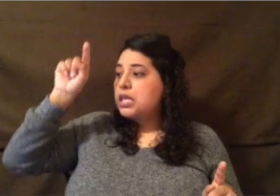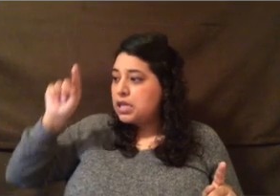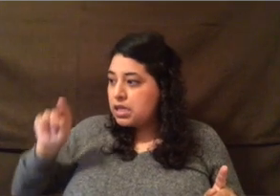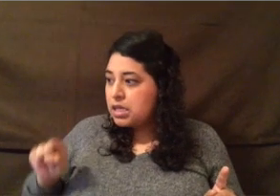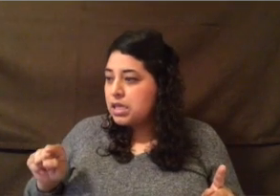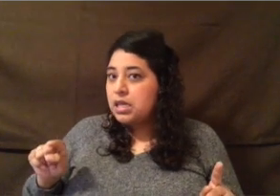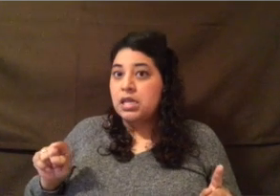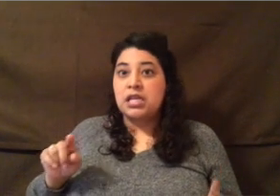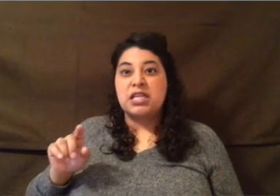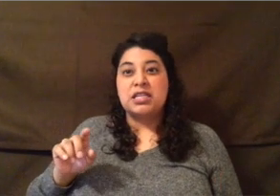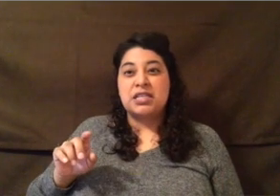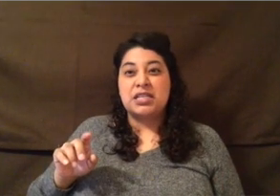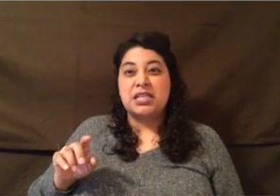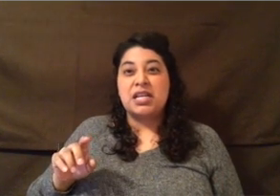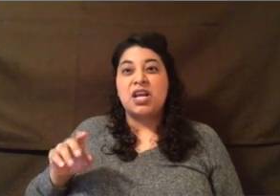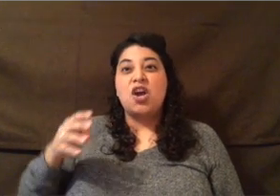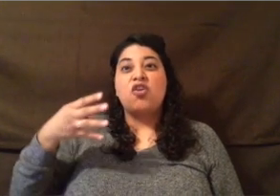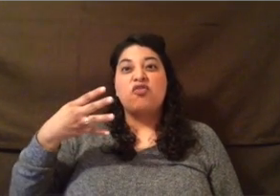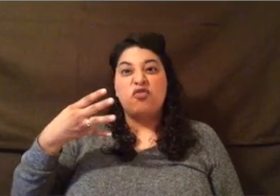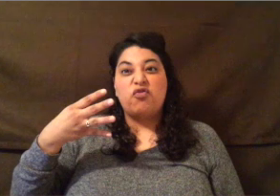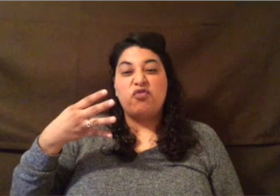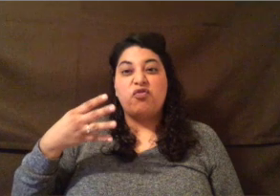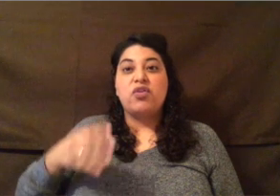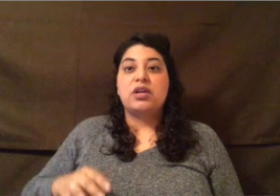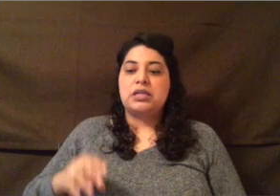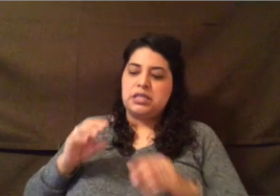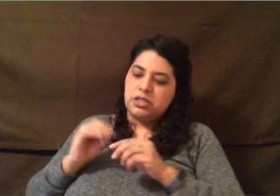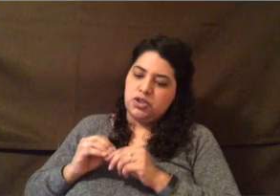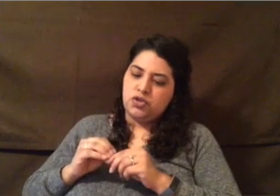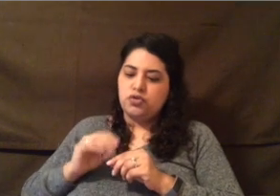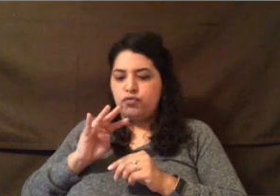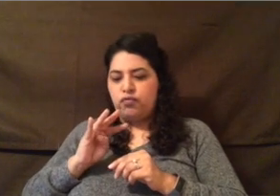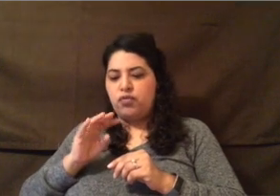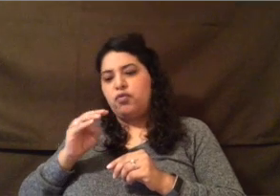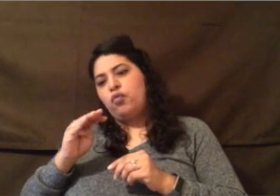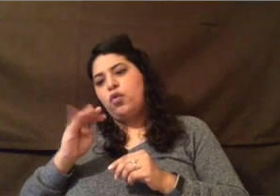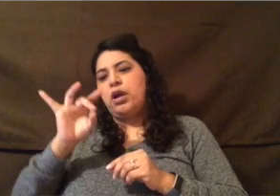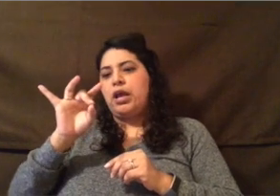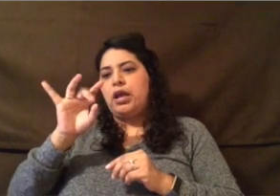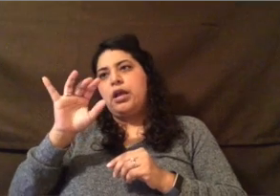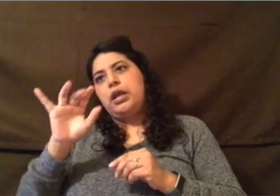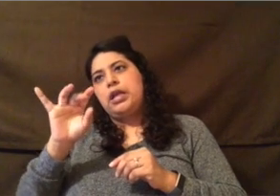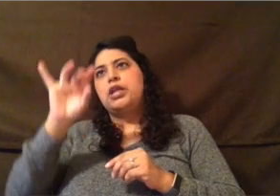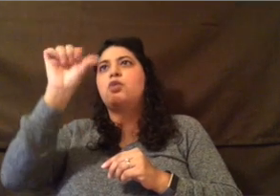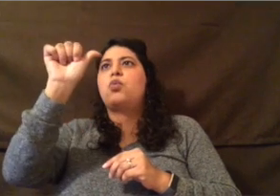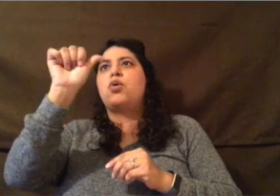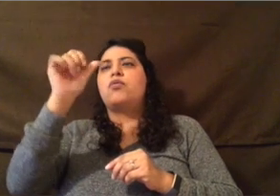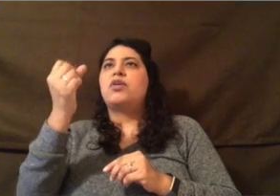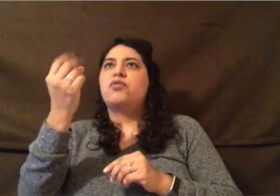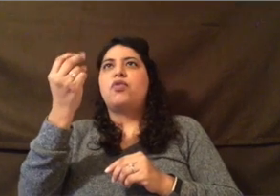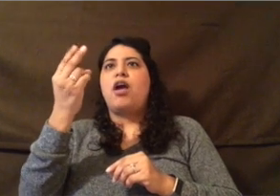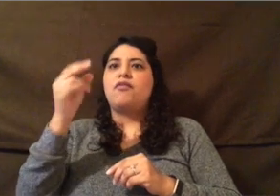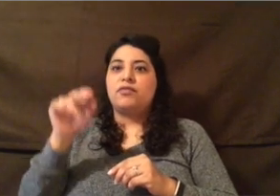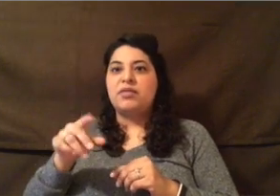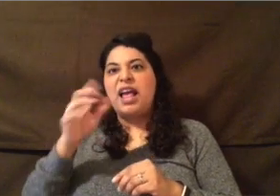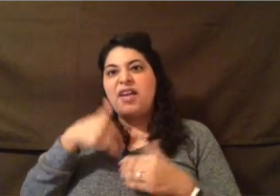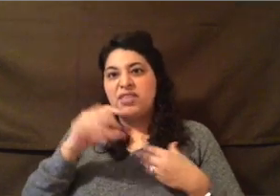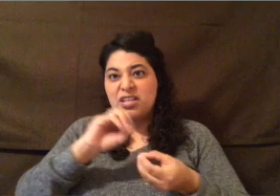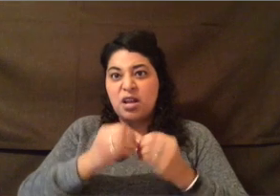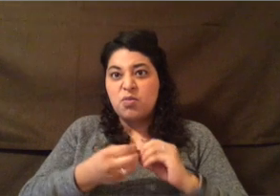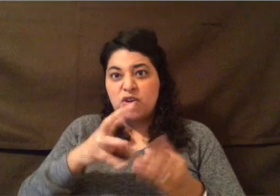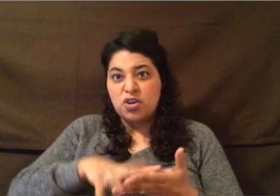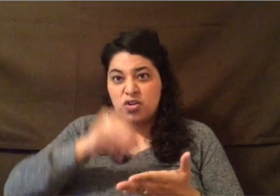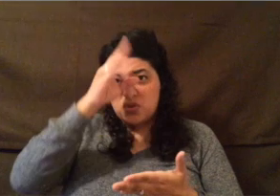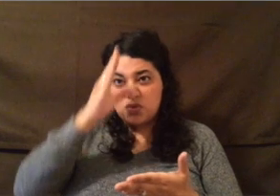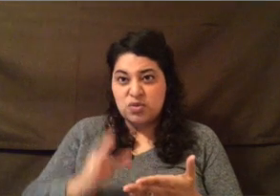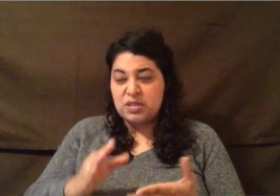by jumps of 4. So 0 to 4, 4 to 8, 8 to 12. And then we have the number of students. This section